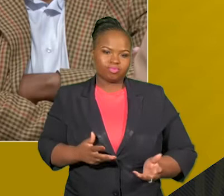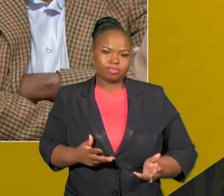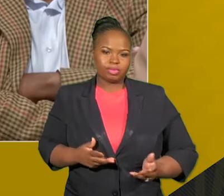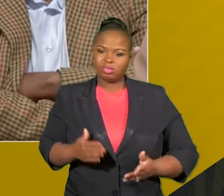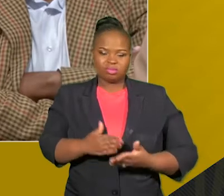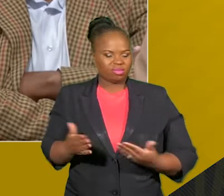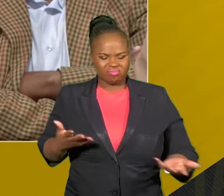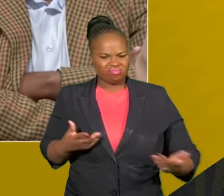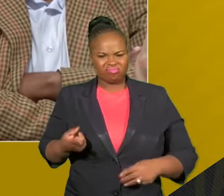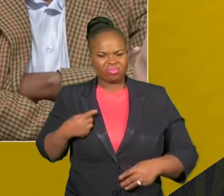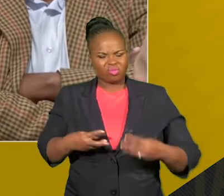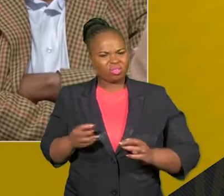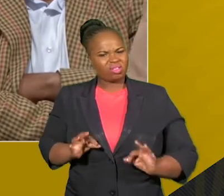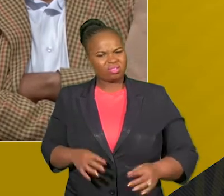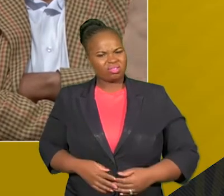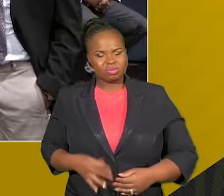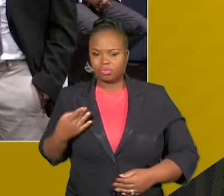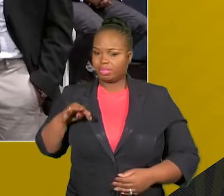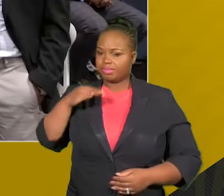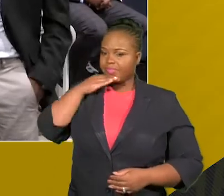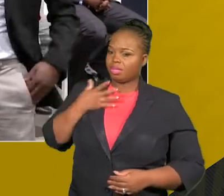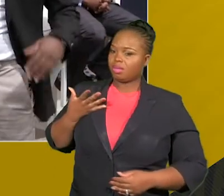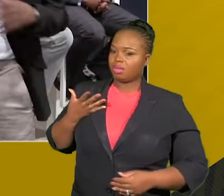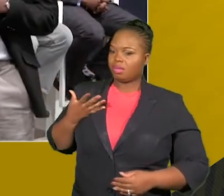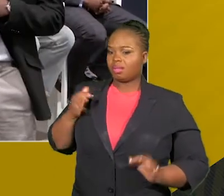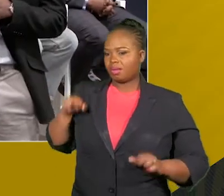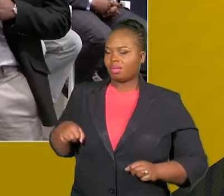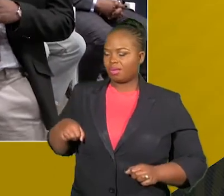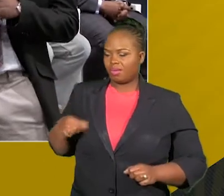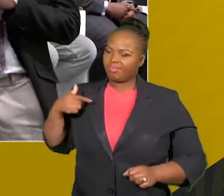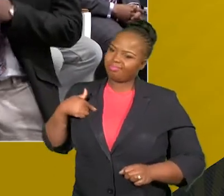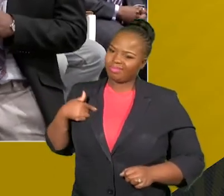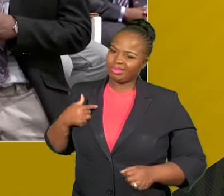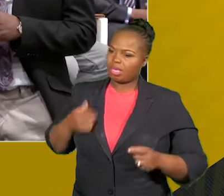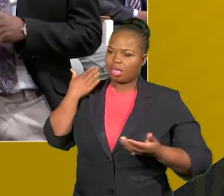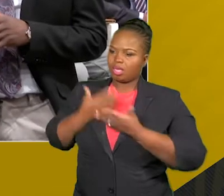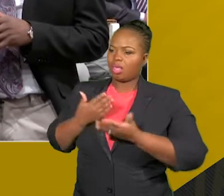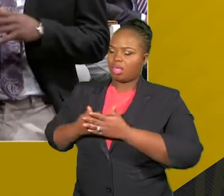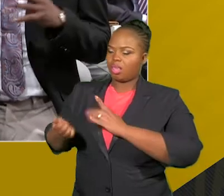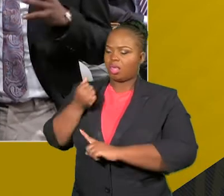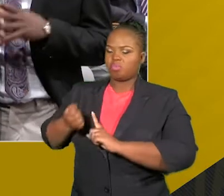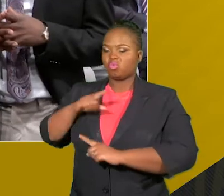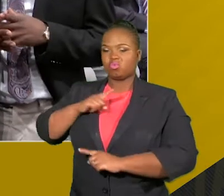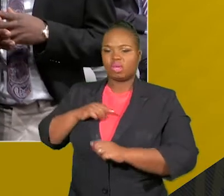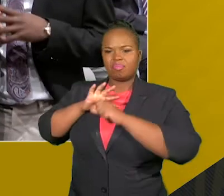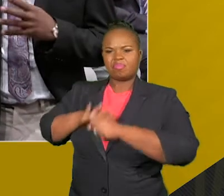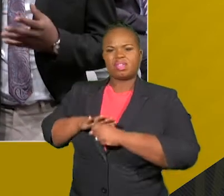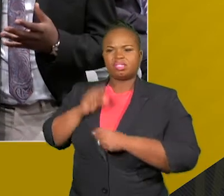Some of us are not employed. But does that mean so much abuser because there's so much